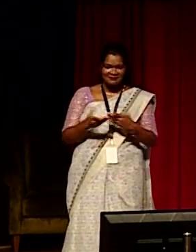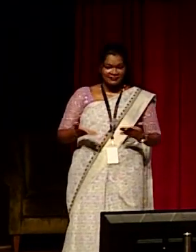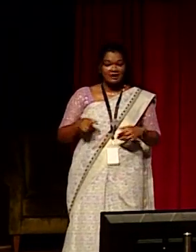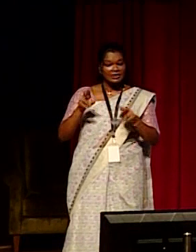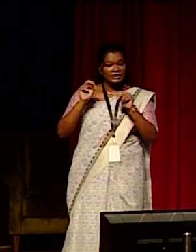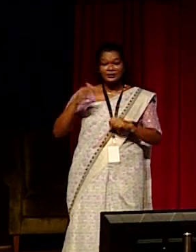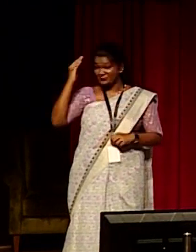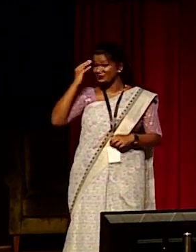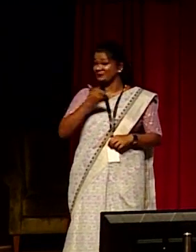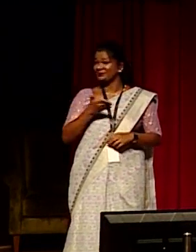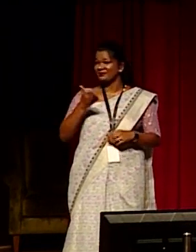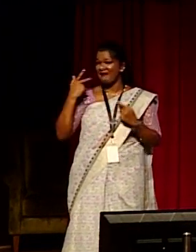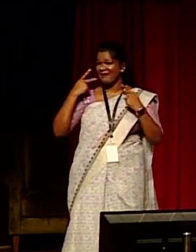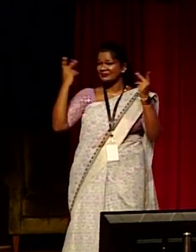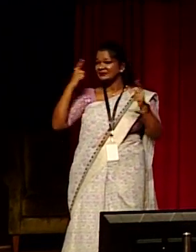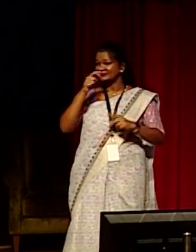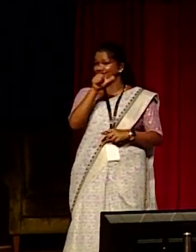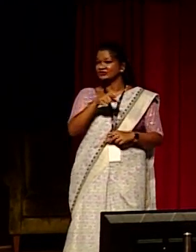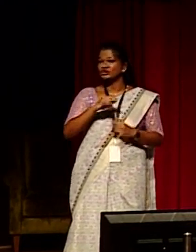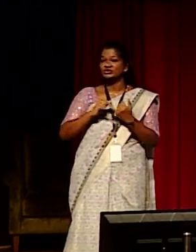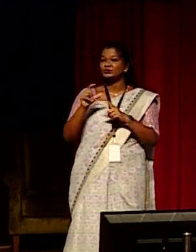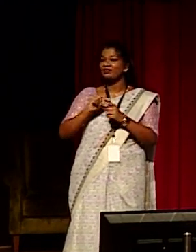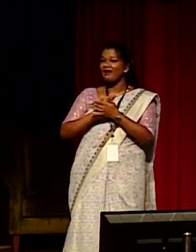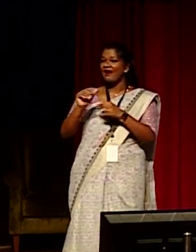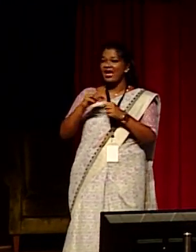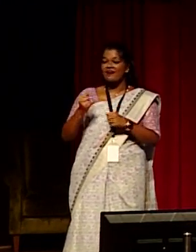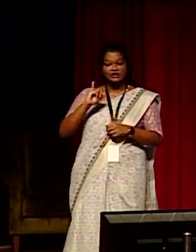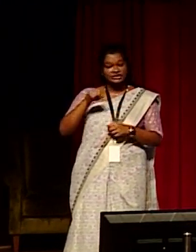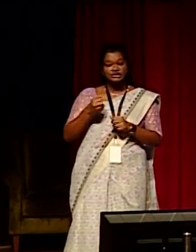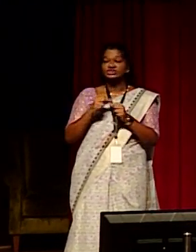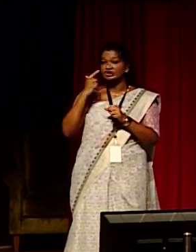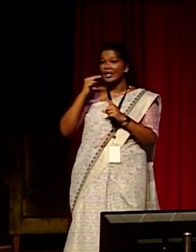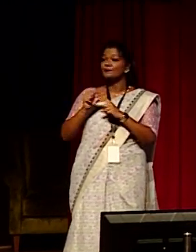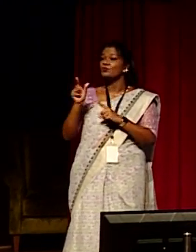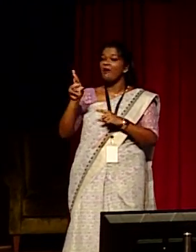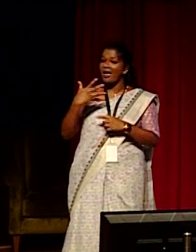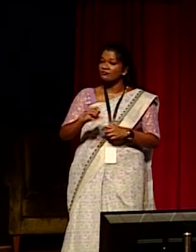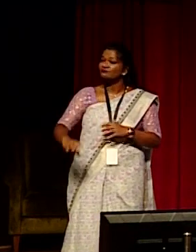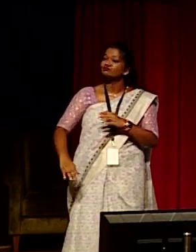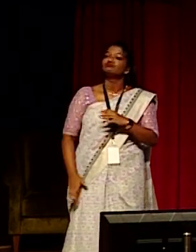She needs no introduction. Sudha Chandran made the Jaipur foot a household name.